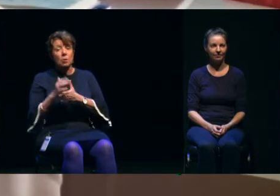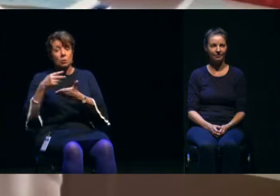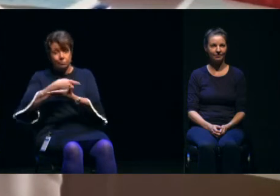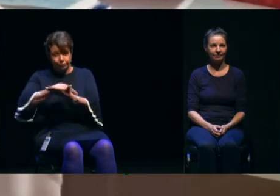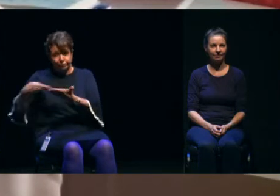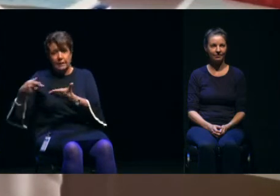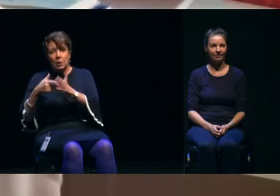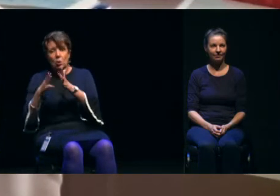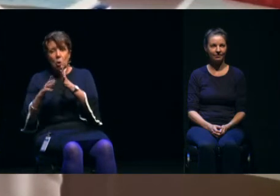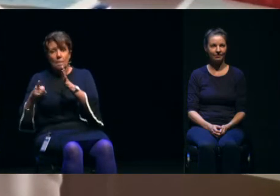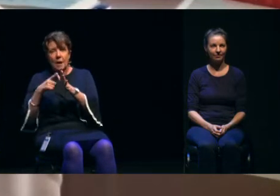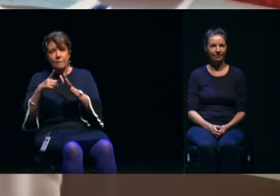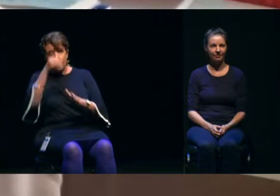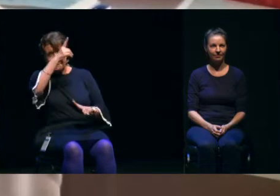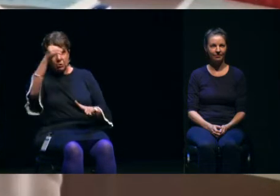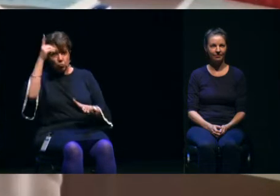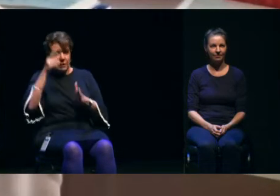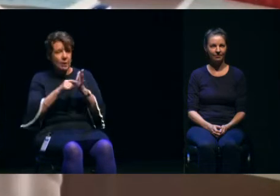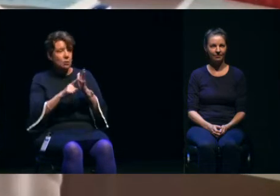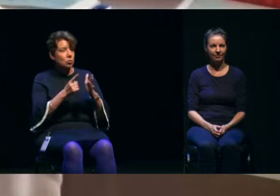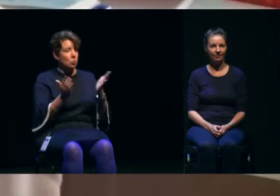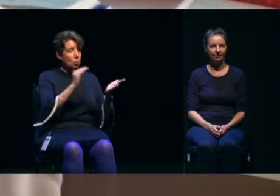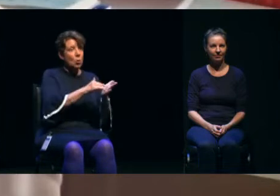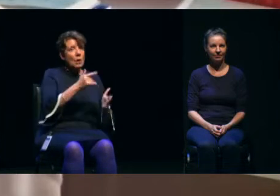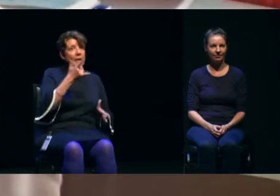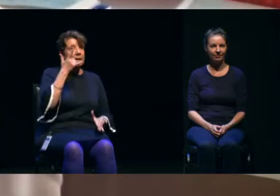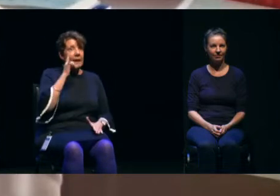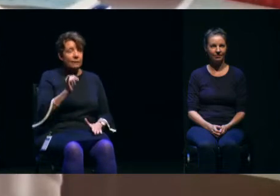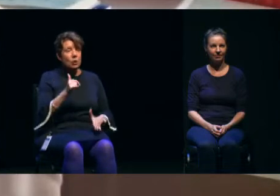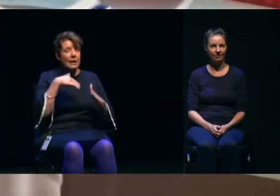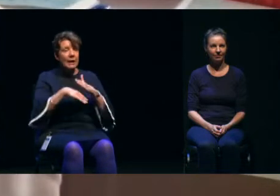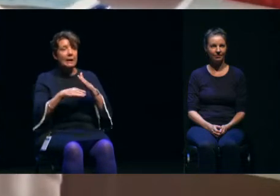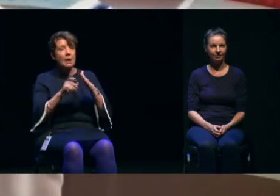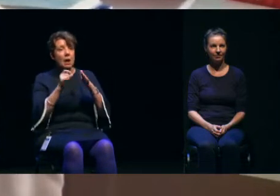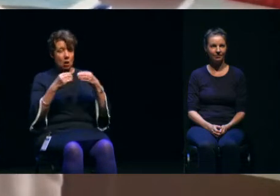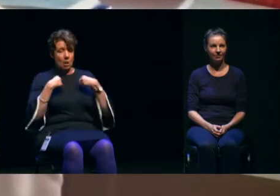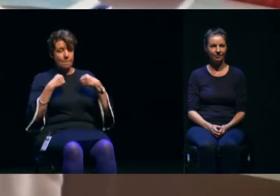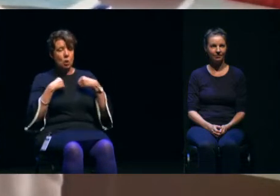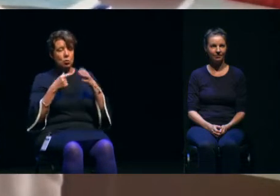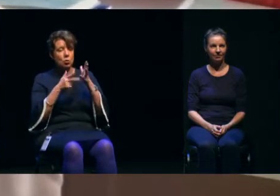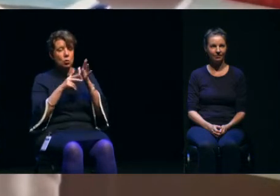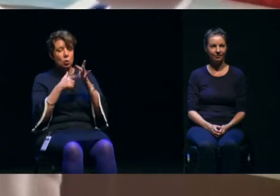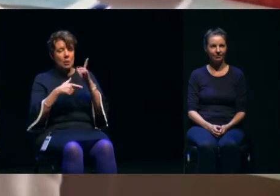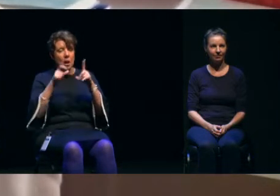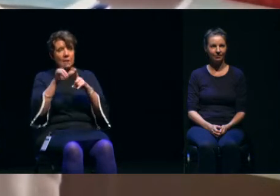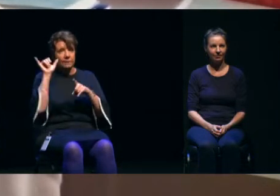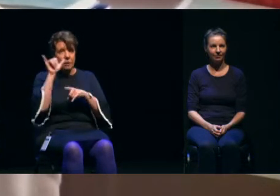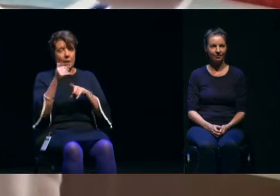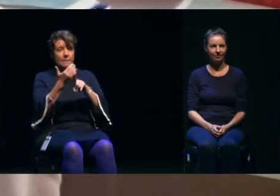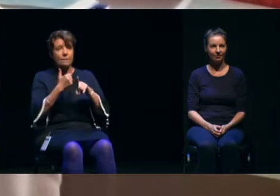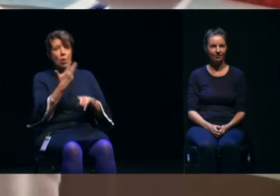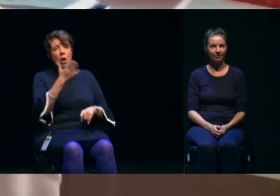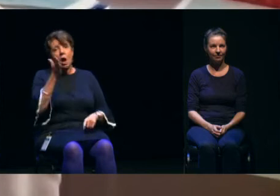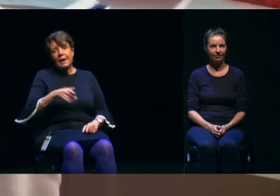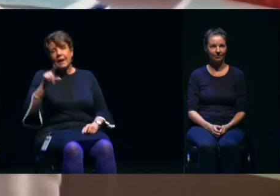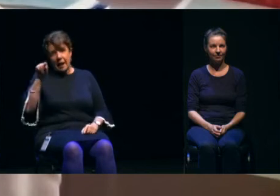from Madrid to California in a commercial United flight. This was before 9/11 when that was possible.